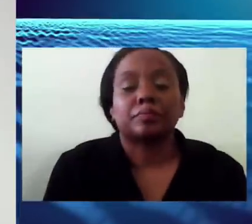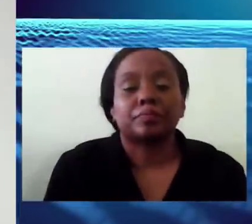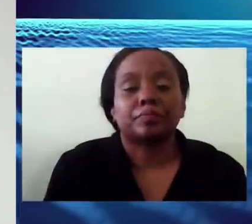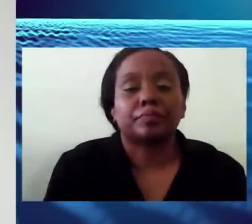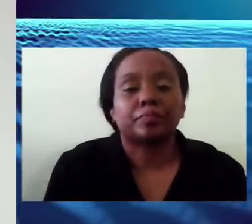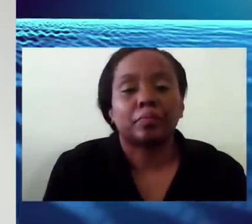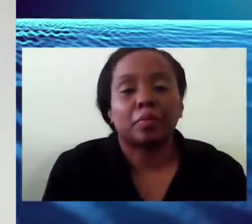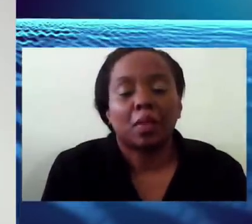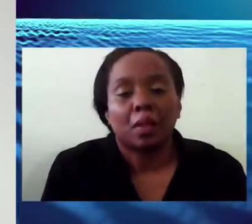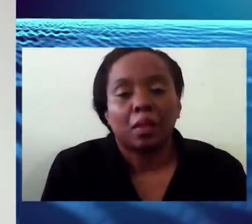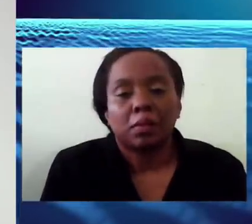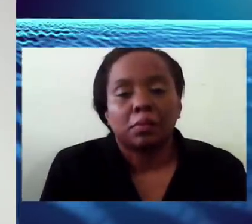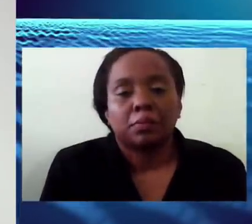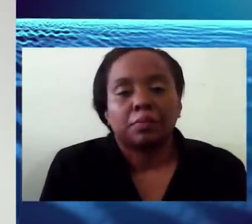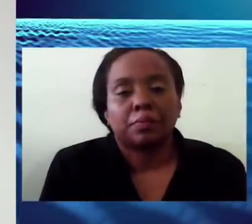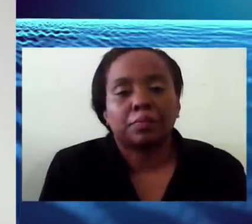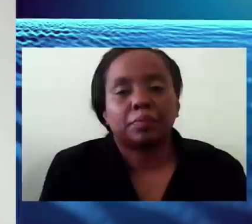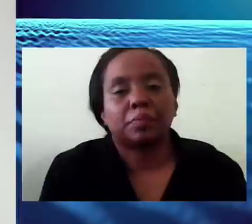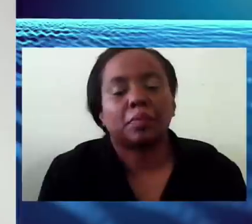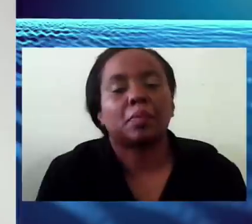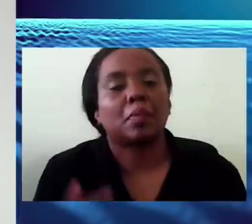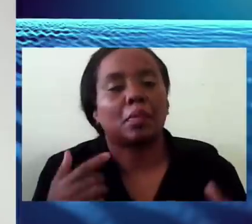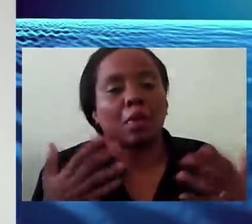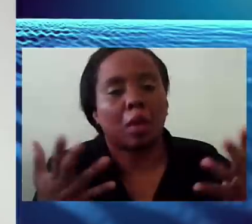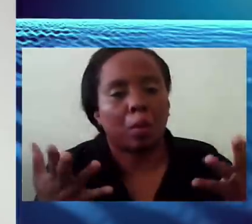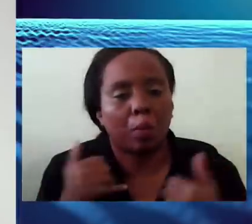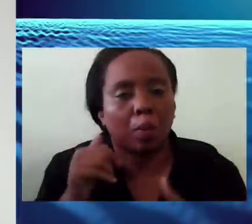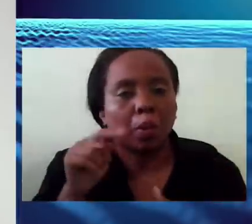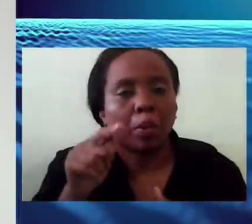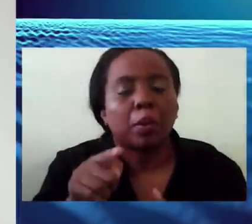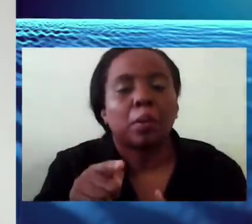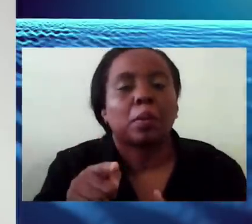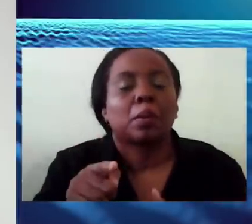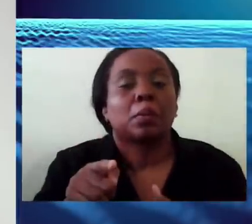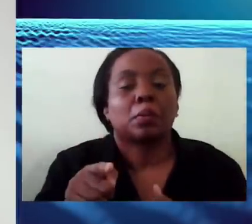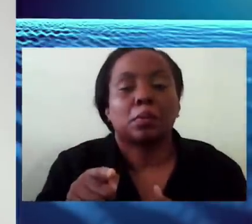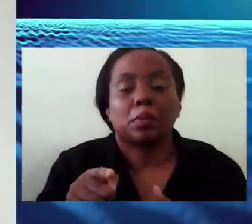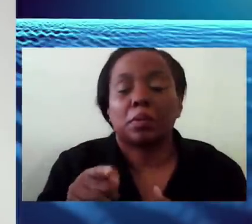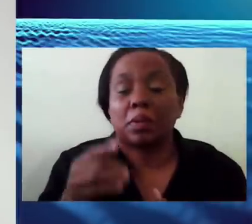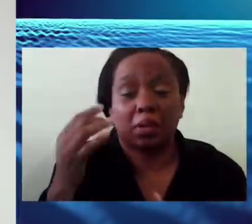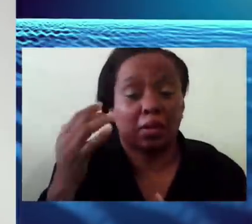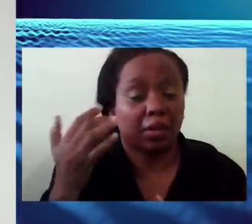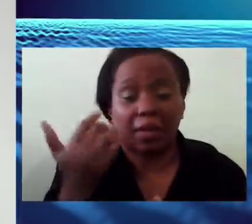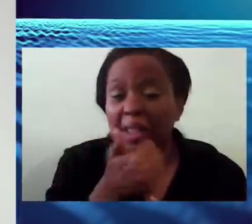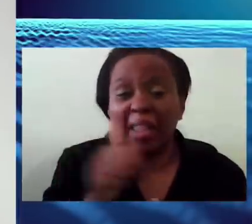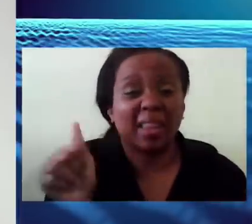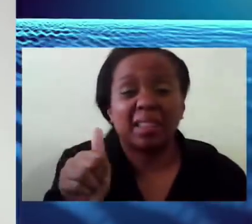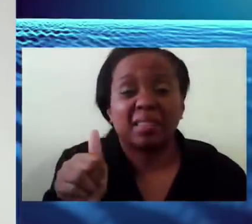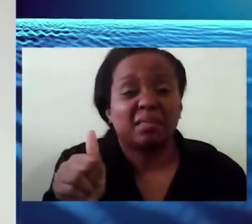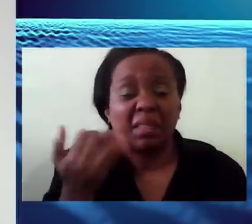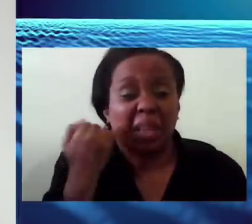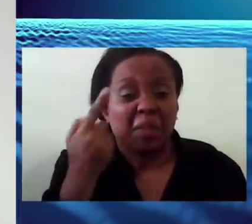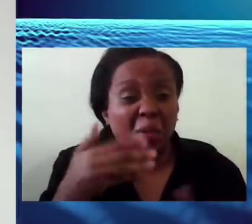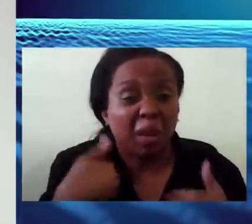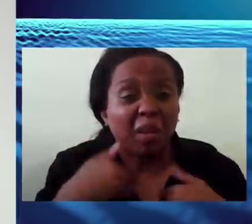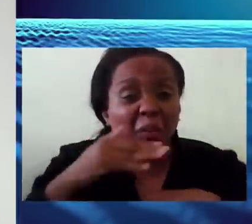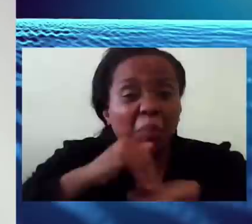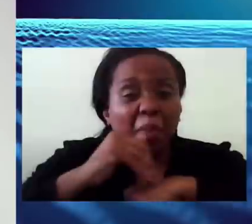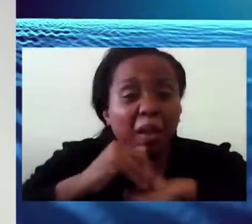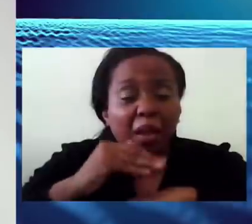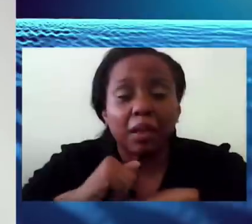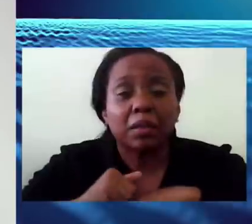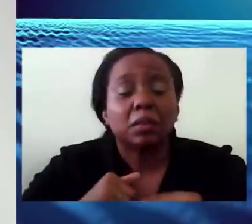give pet owners is to keep the animals away from any ash plumes or ash fall. Be